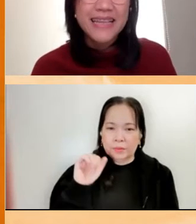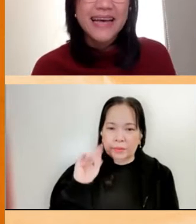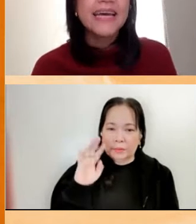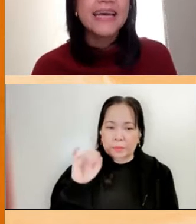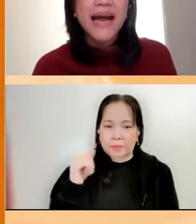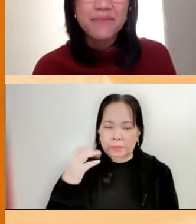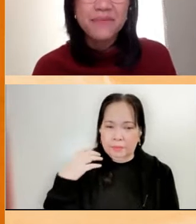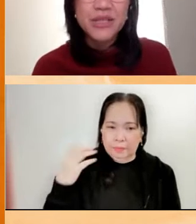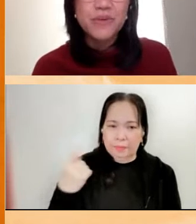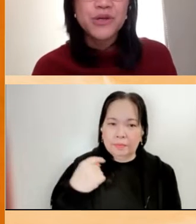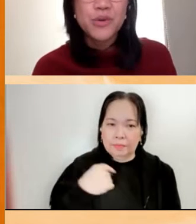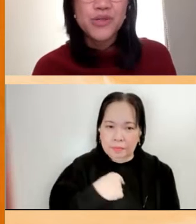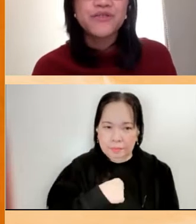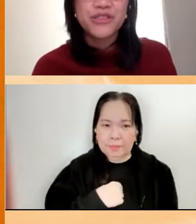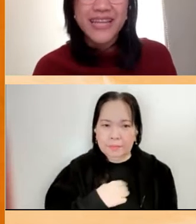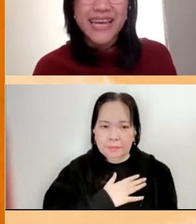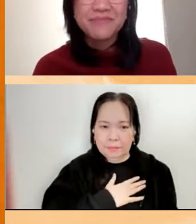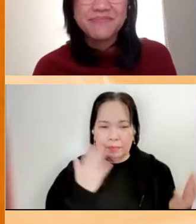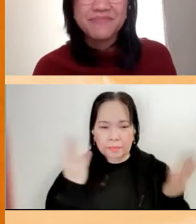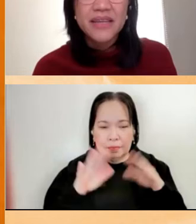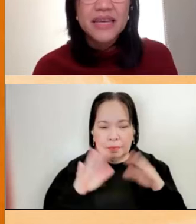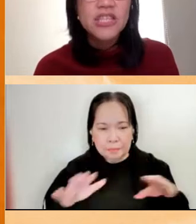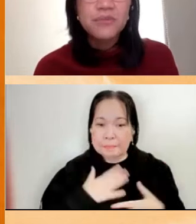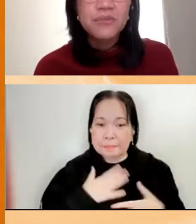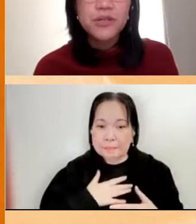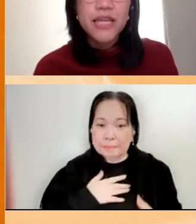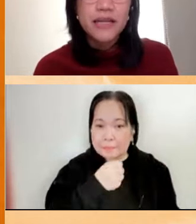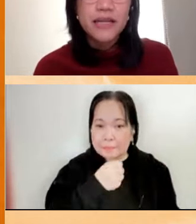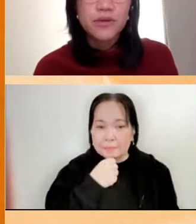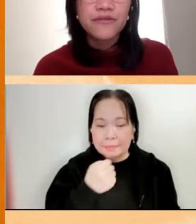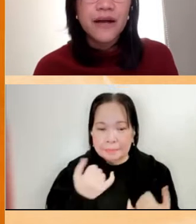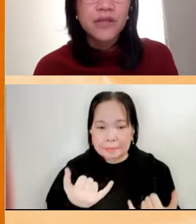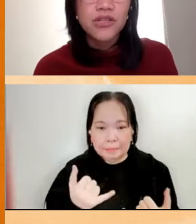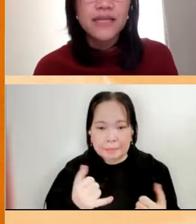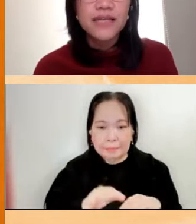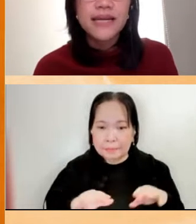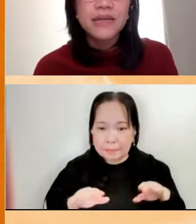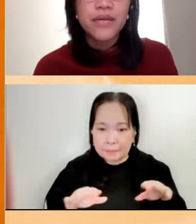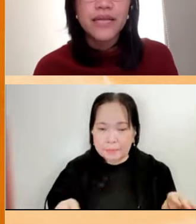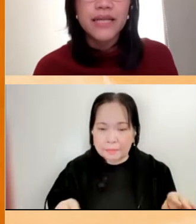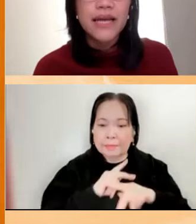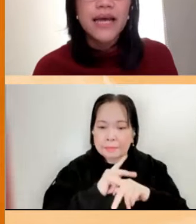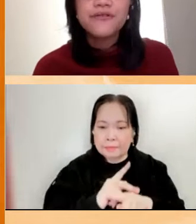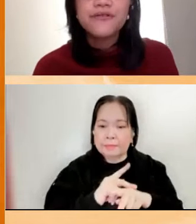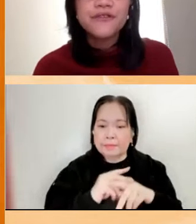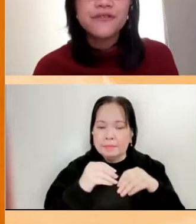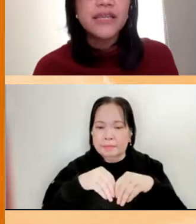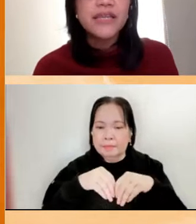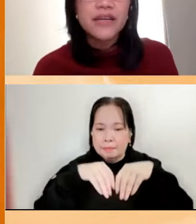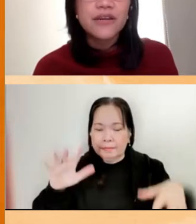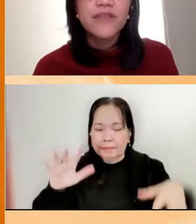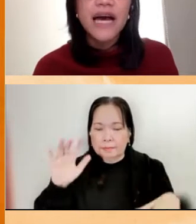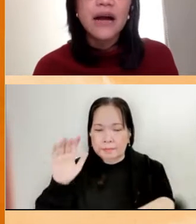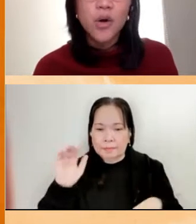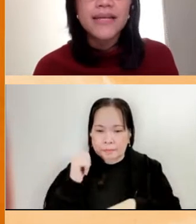Bata, and I am happy to be your host for today. The Child Protection Network Foundation is celebrating the 15th